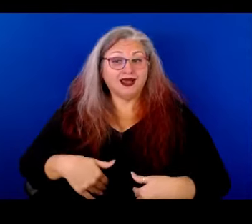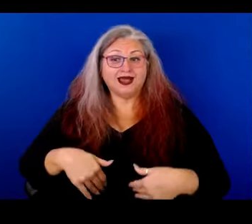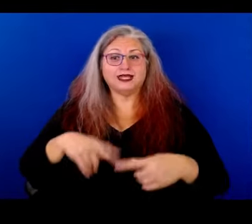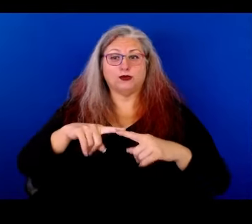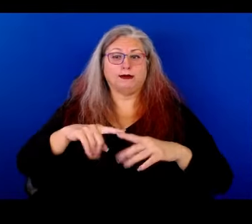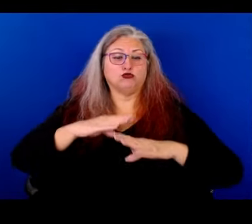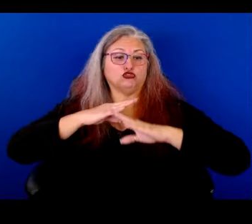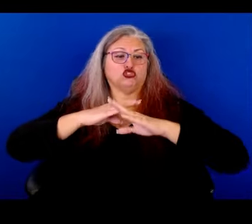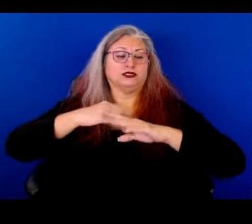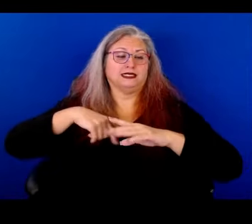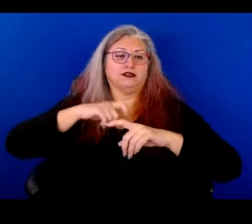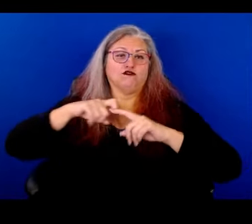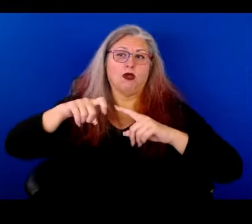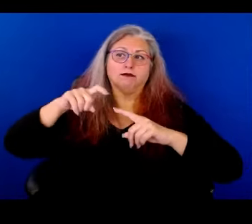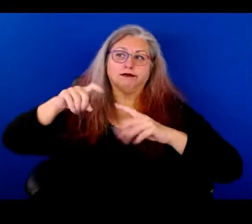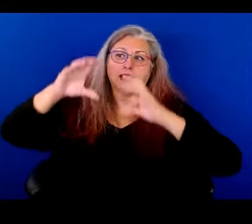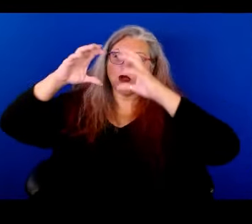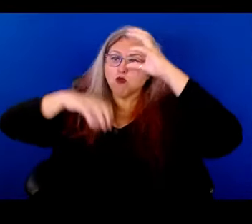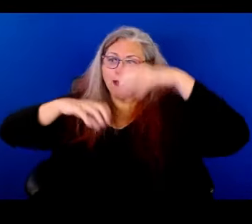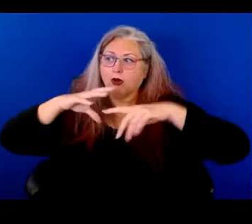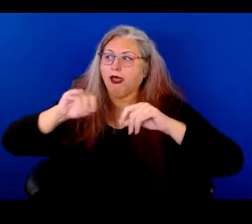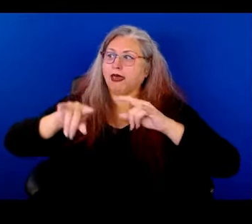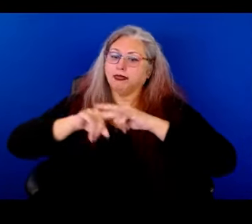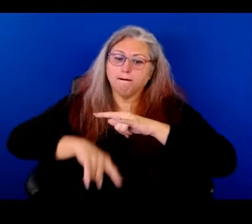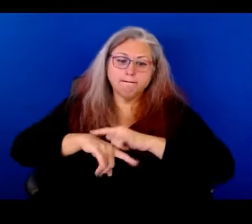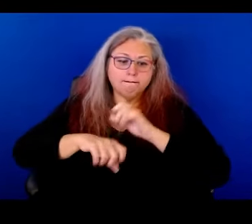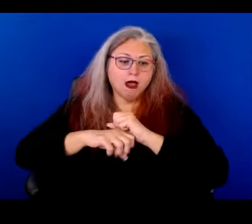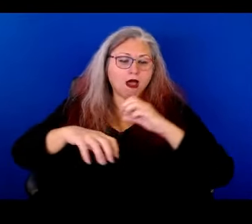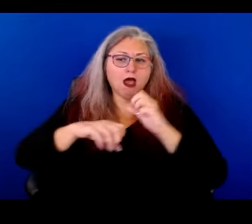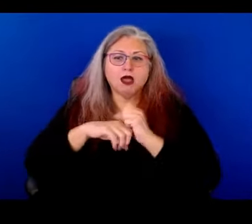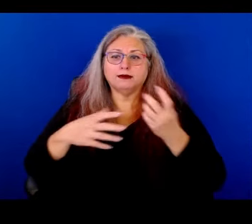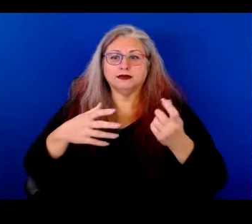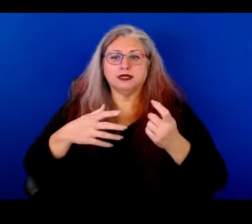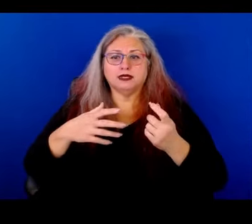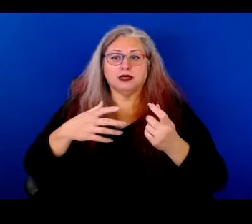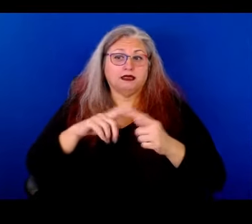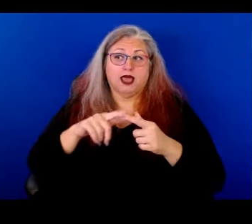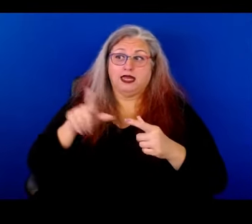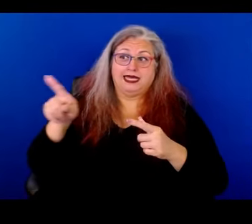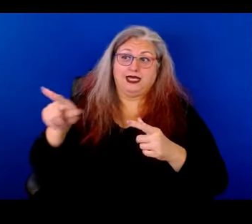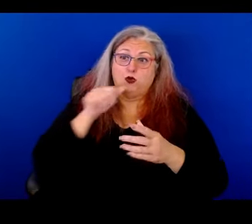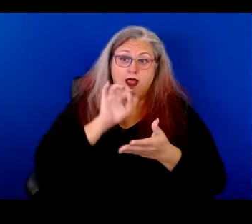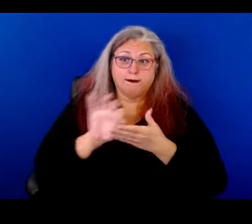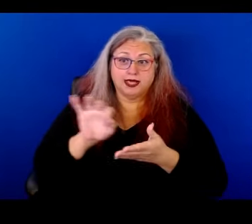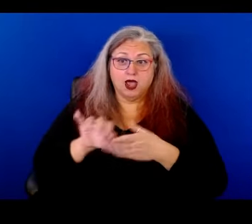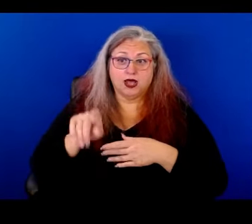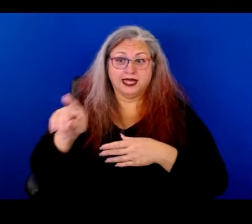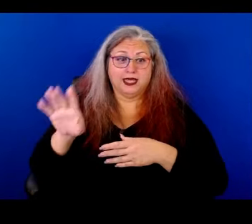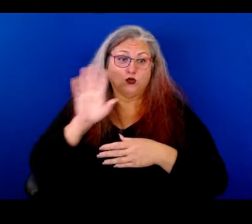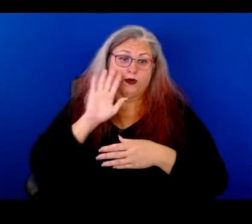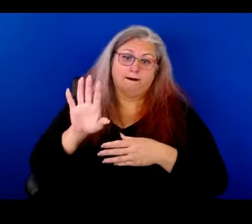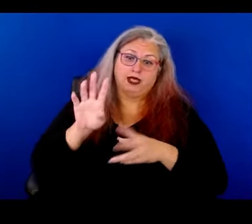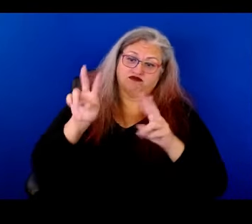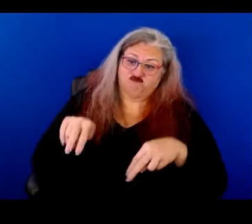to shield us from rubble and bombings, and he would not be counted, he would be